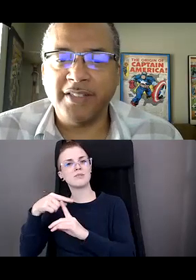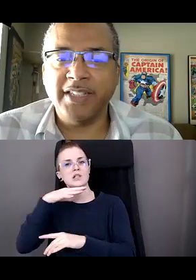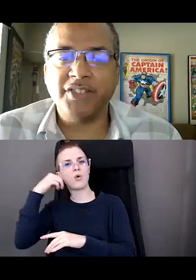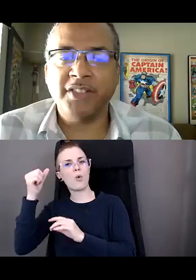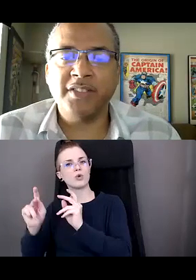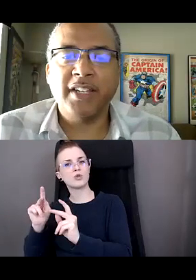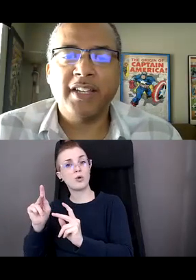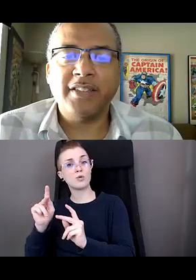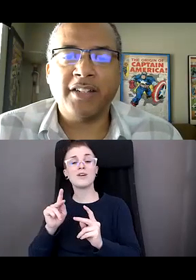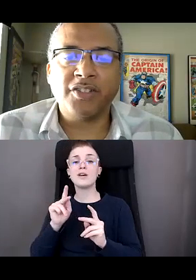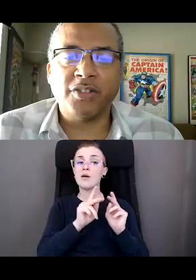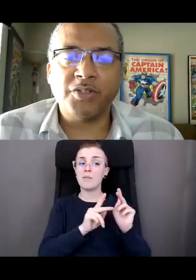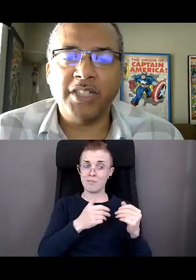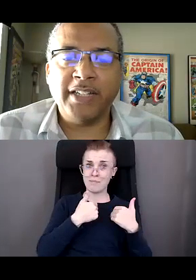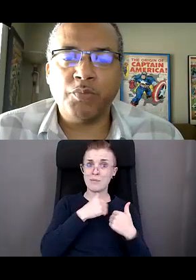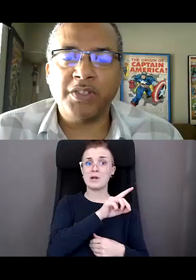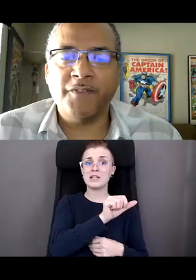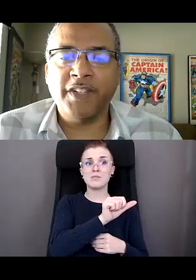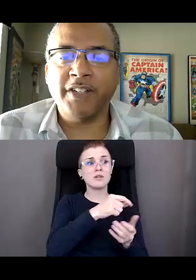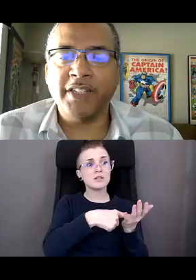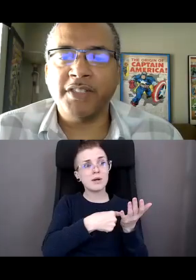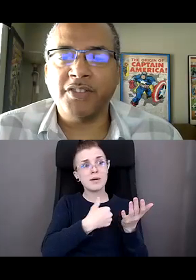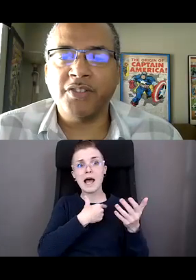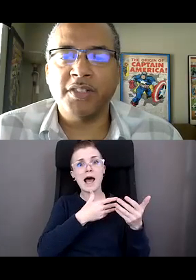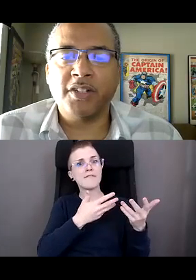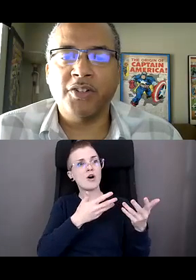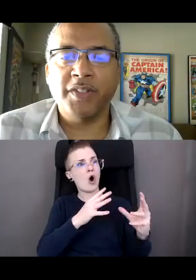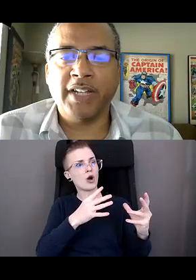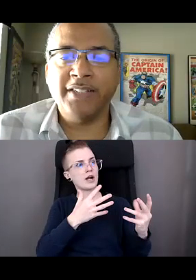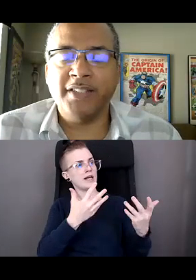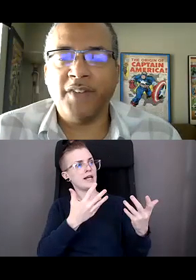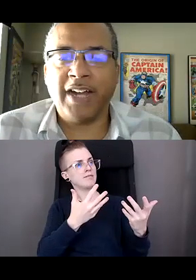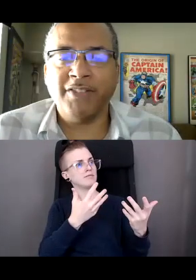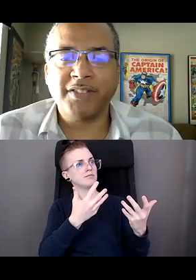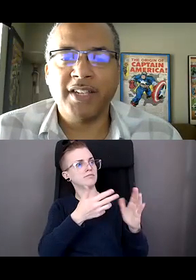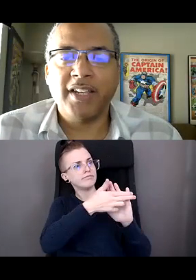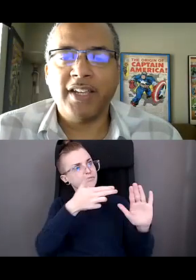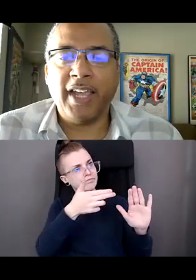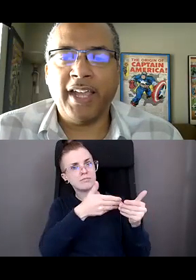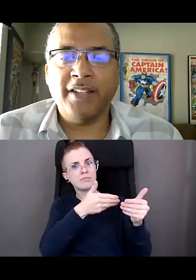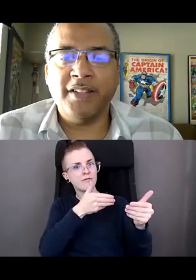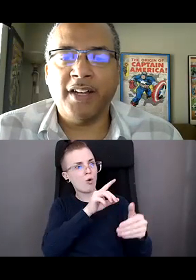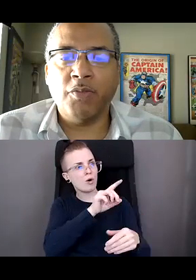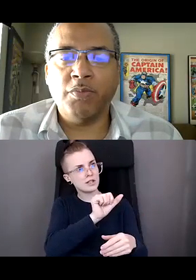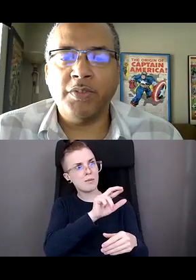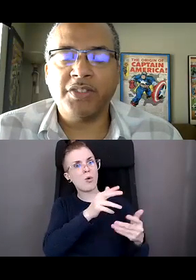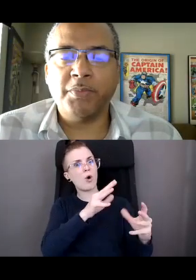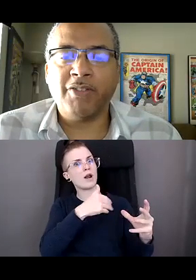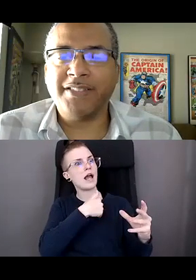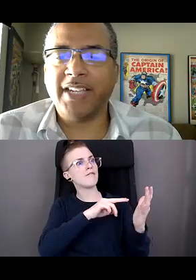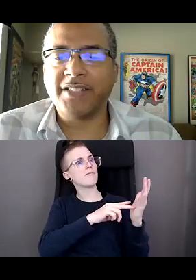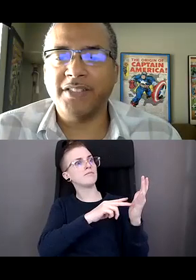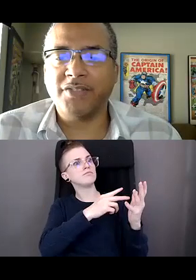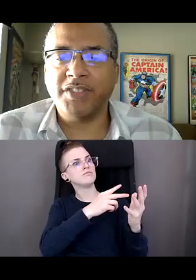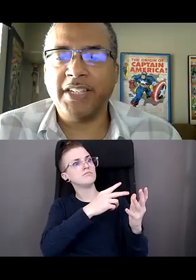pre-existing conditions that are associated with severe illness due to the COVID-19 virus. And Disability